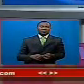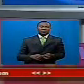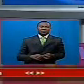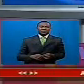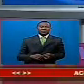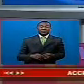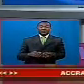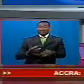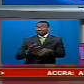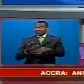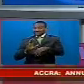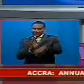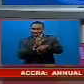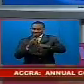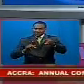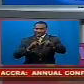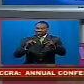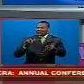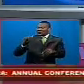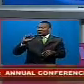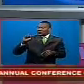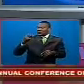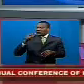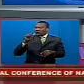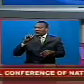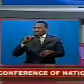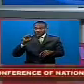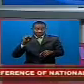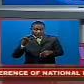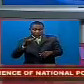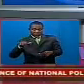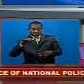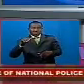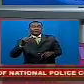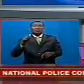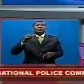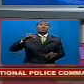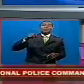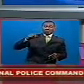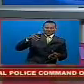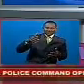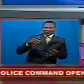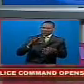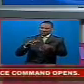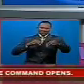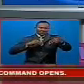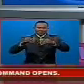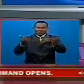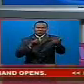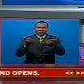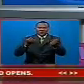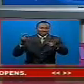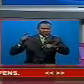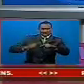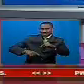Traders in Ashaiman in the Tema municipality have taken over the streets of Ashaiman, making the movement of pedestrians and vehicles very